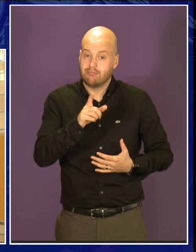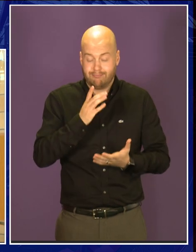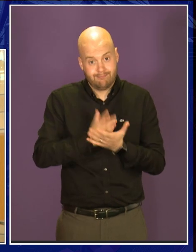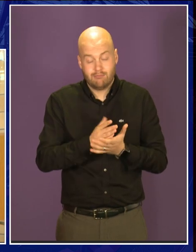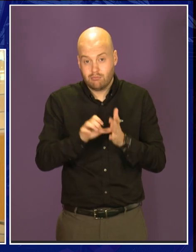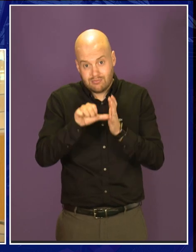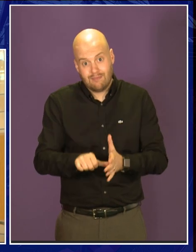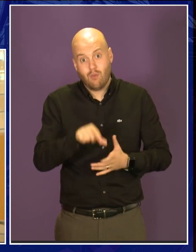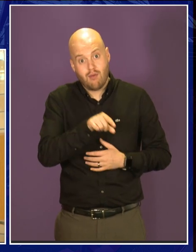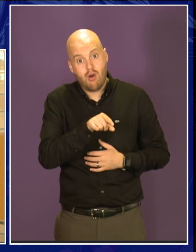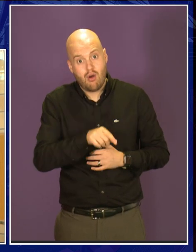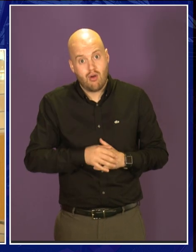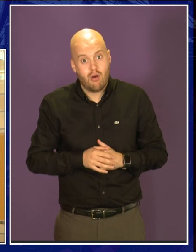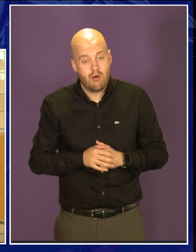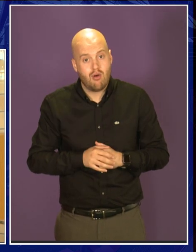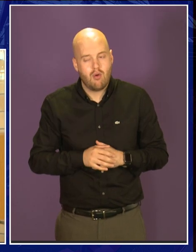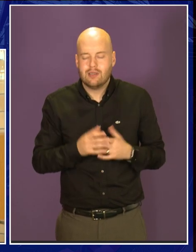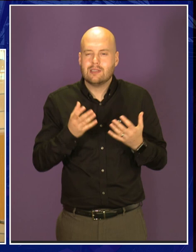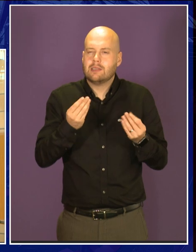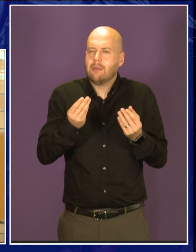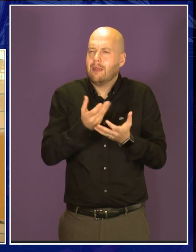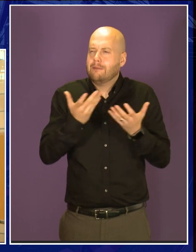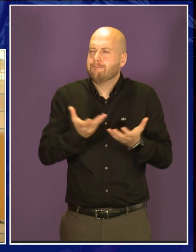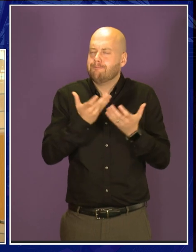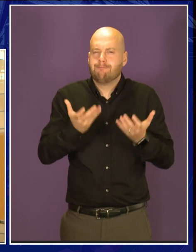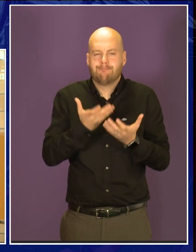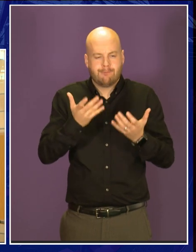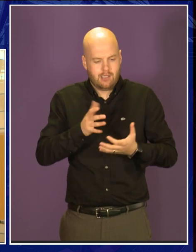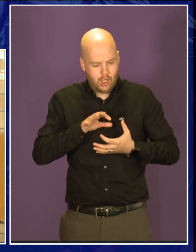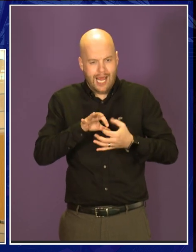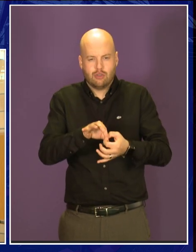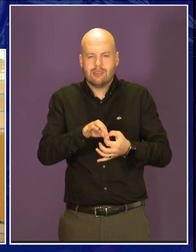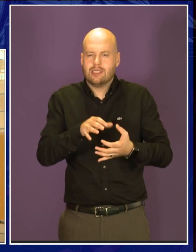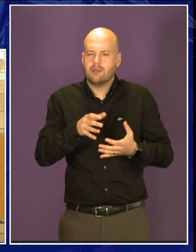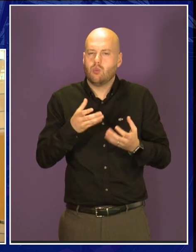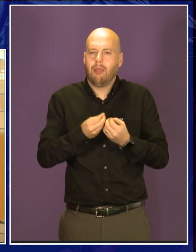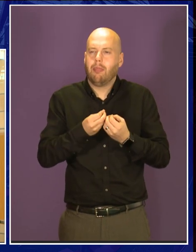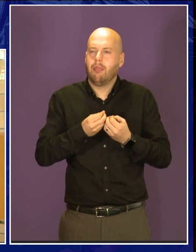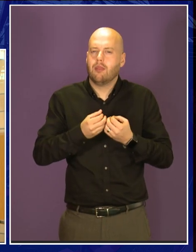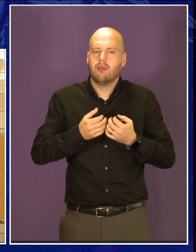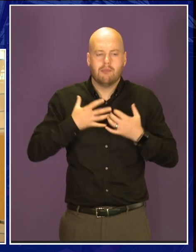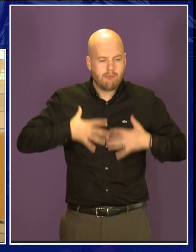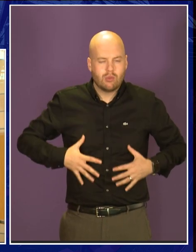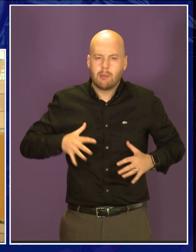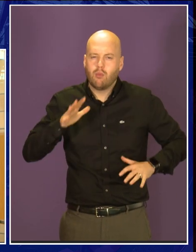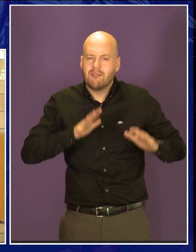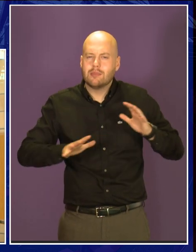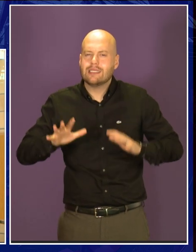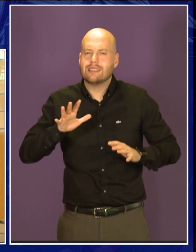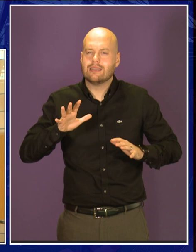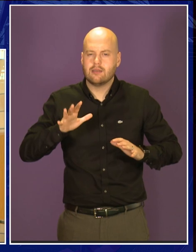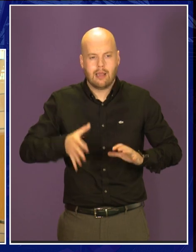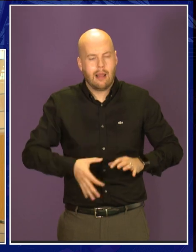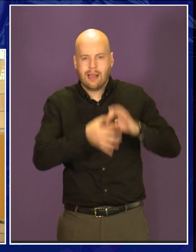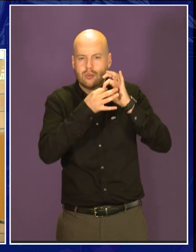There's something about that connection to movement as intuitive knowledge,